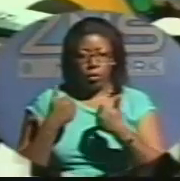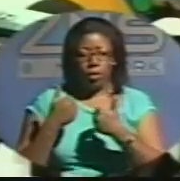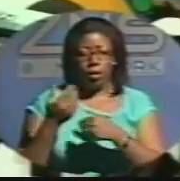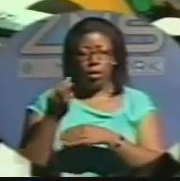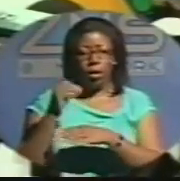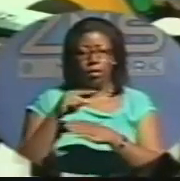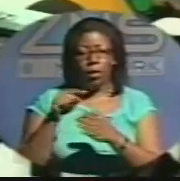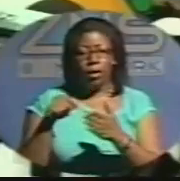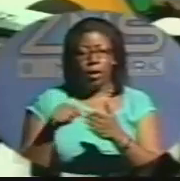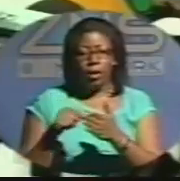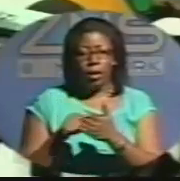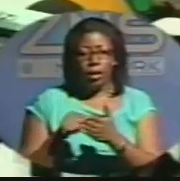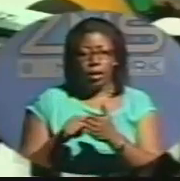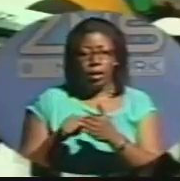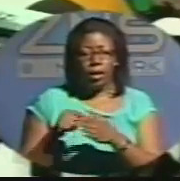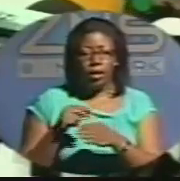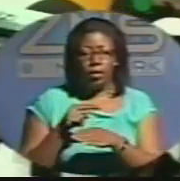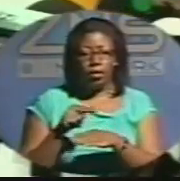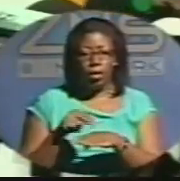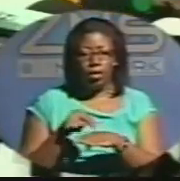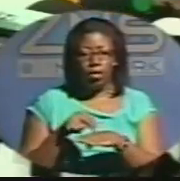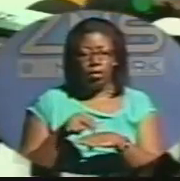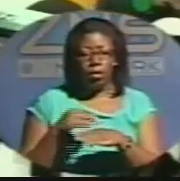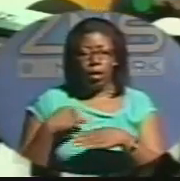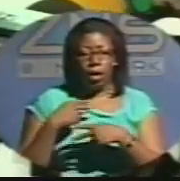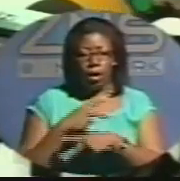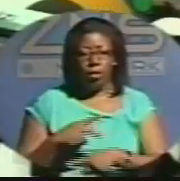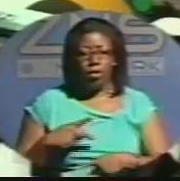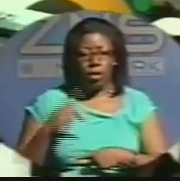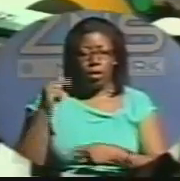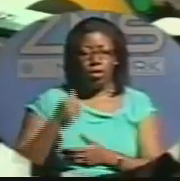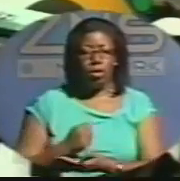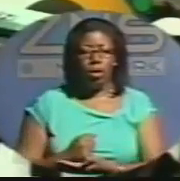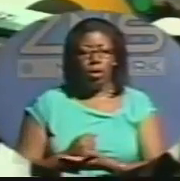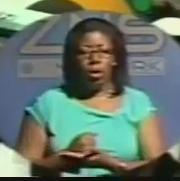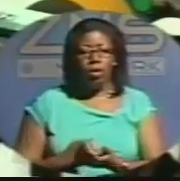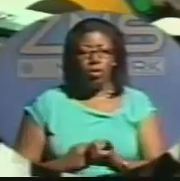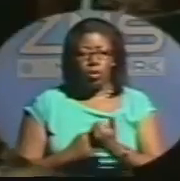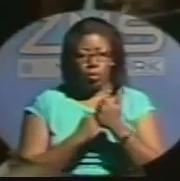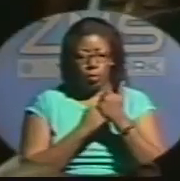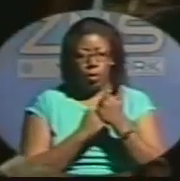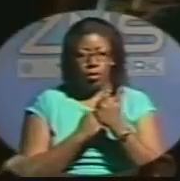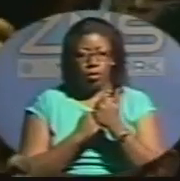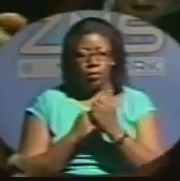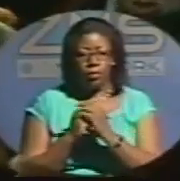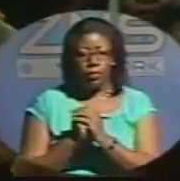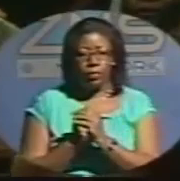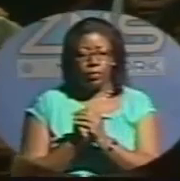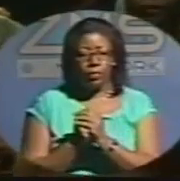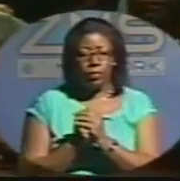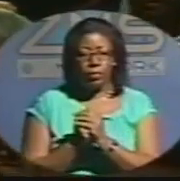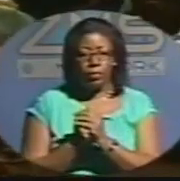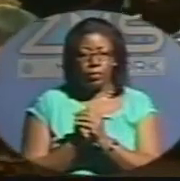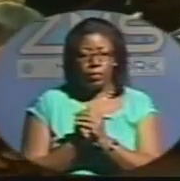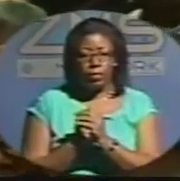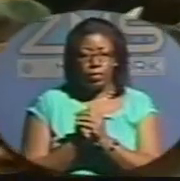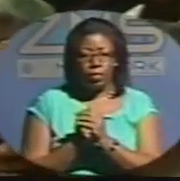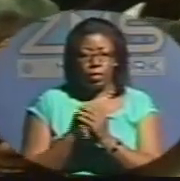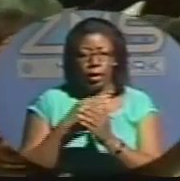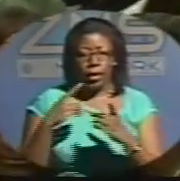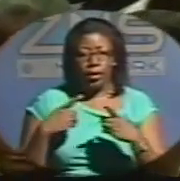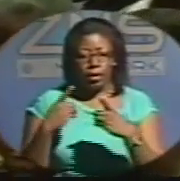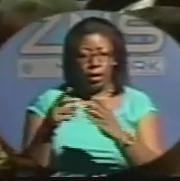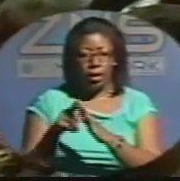nation. I appreciate his support, commitment to our party, and